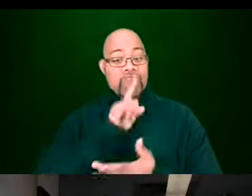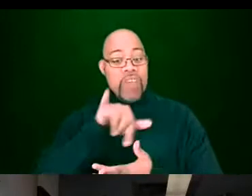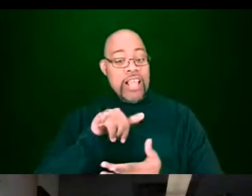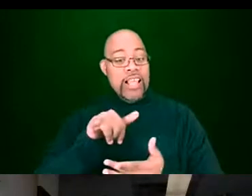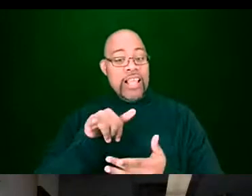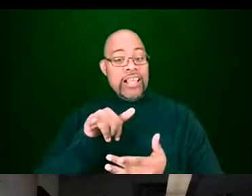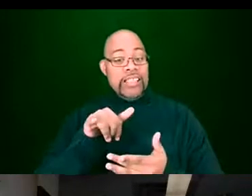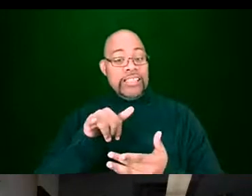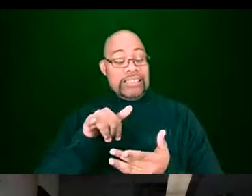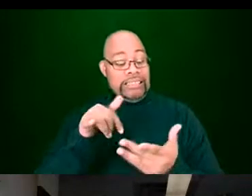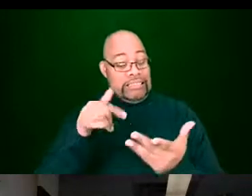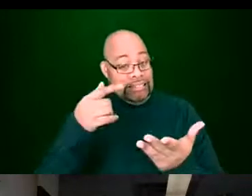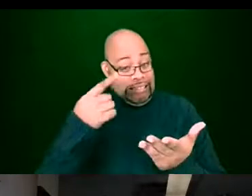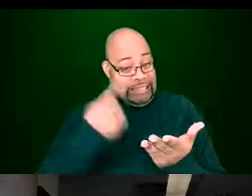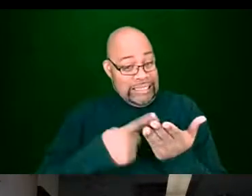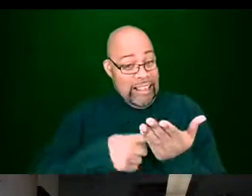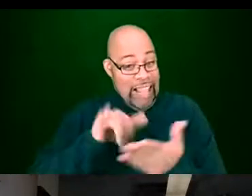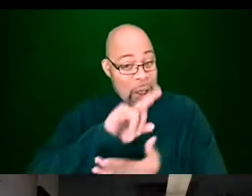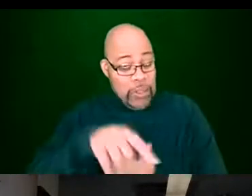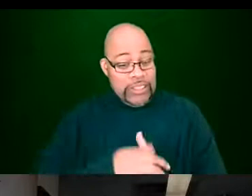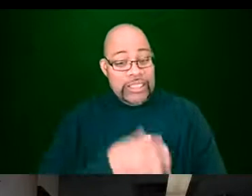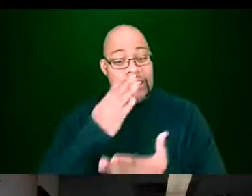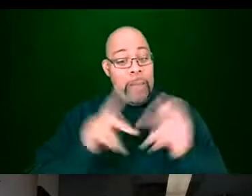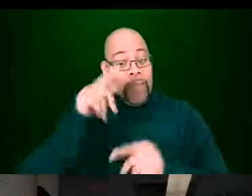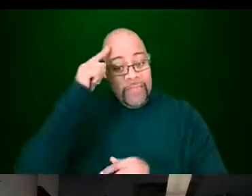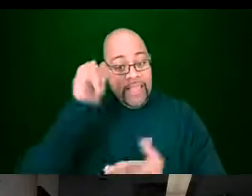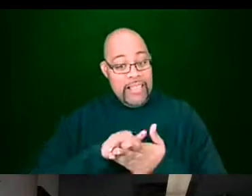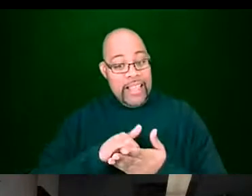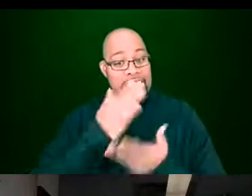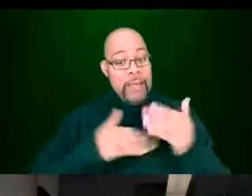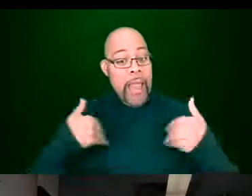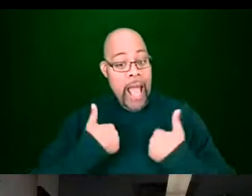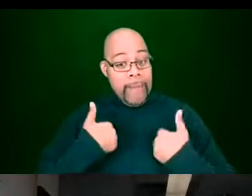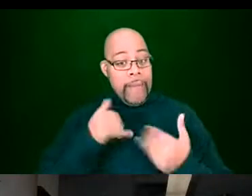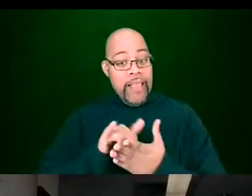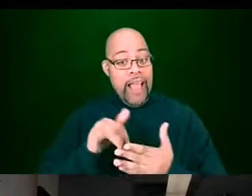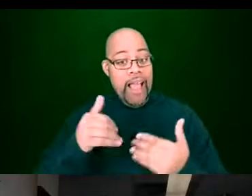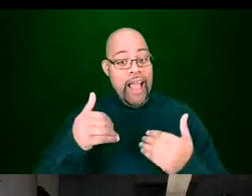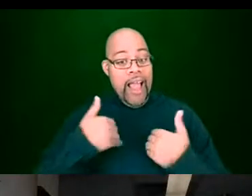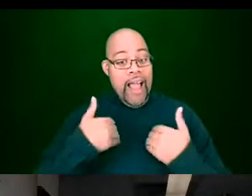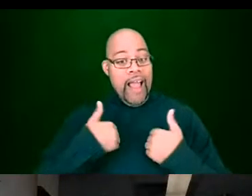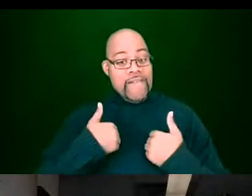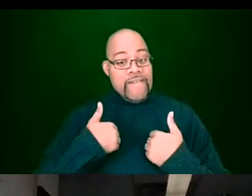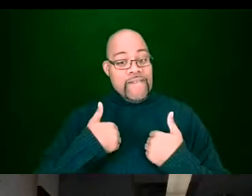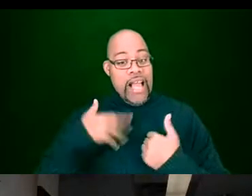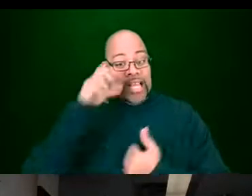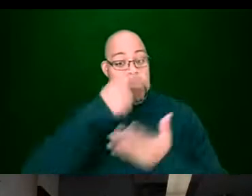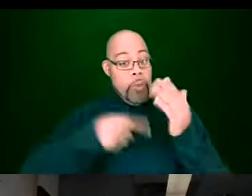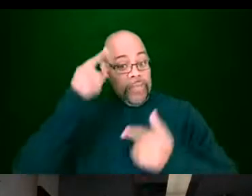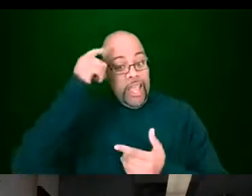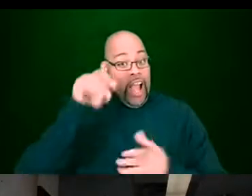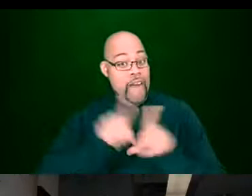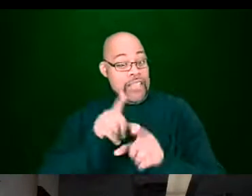That's debatable. Some people think that there's some species that I guess what we think of as